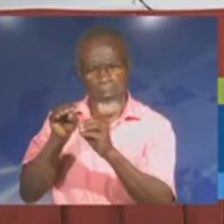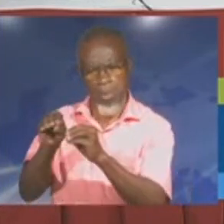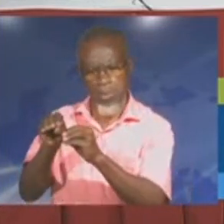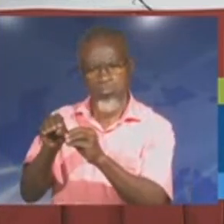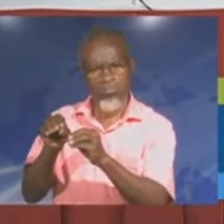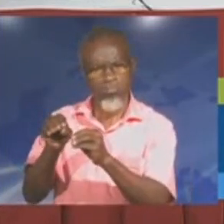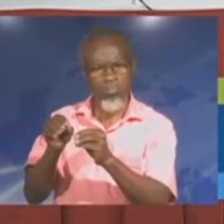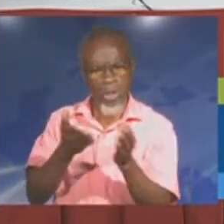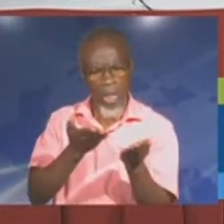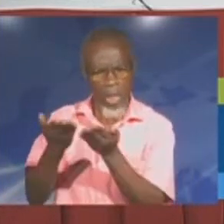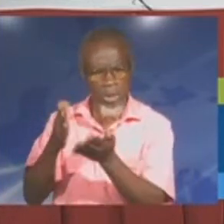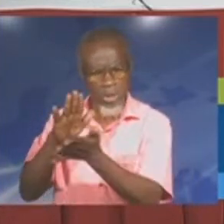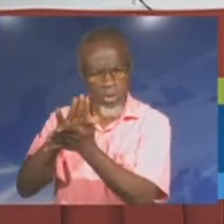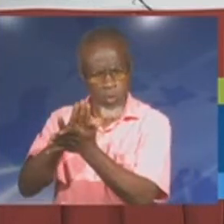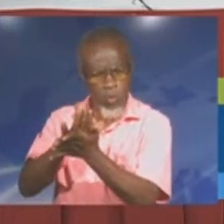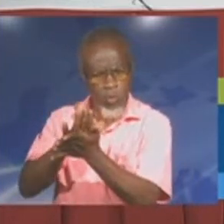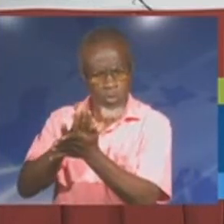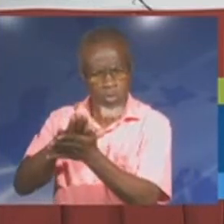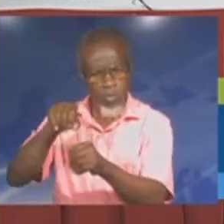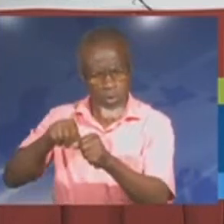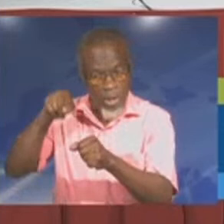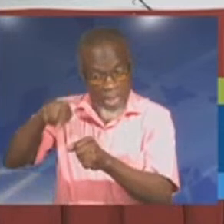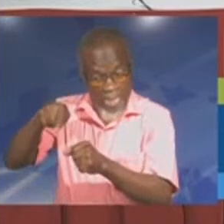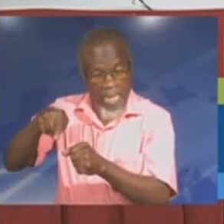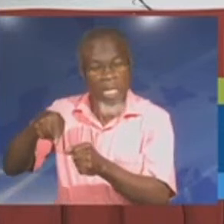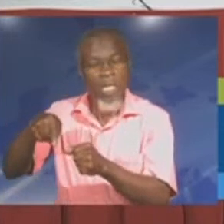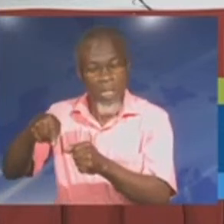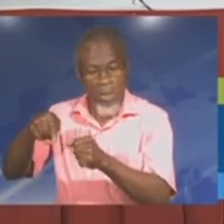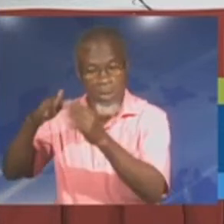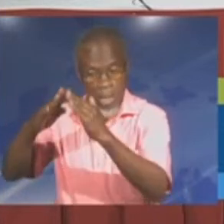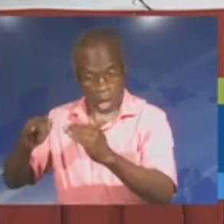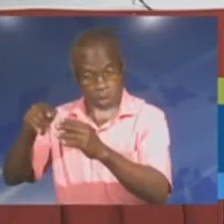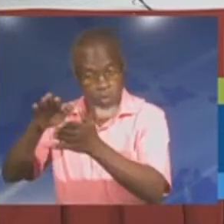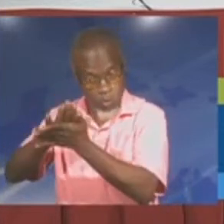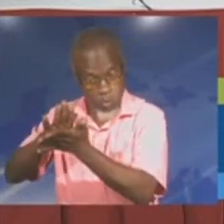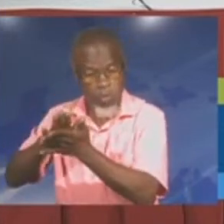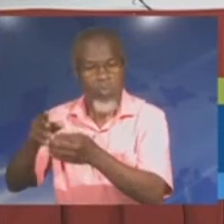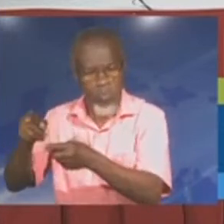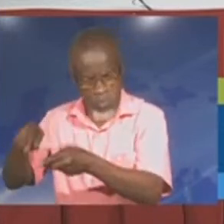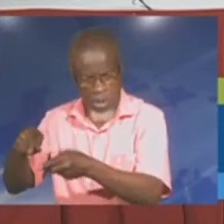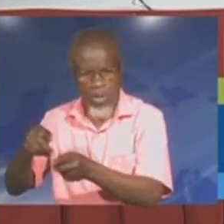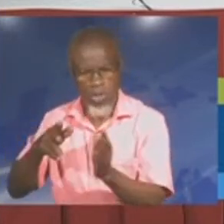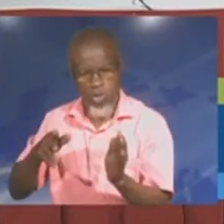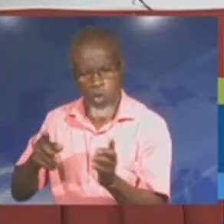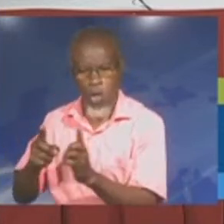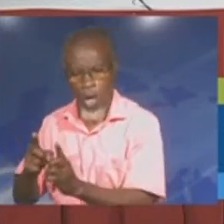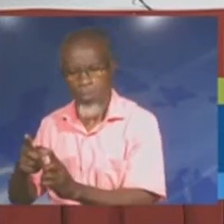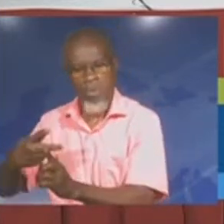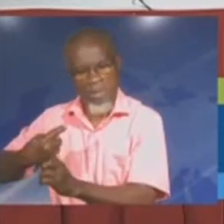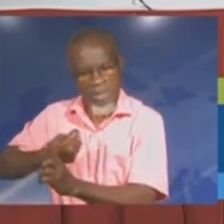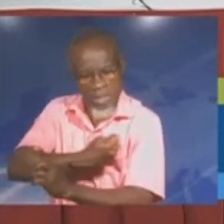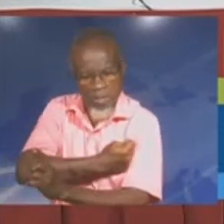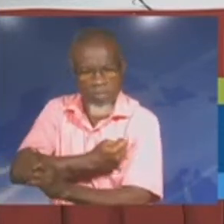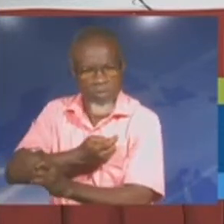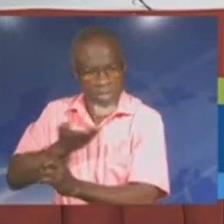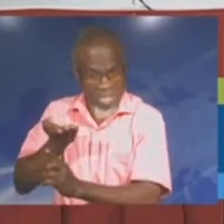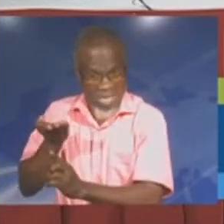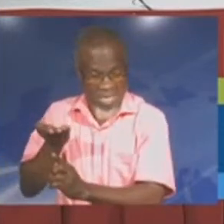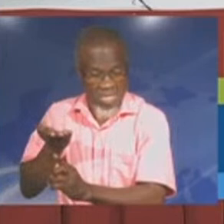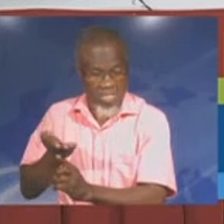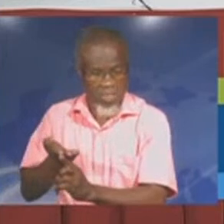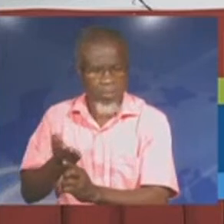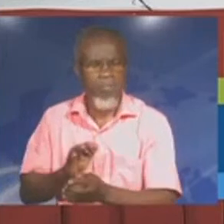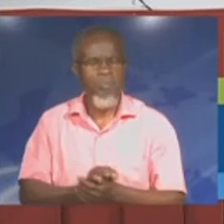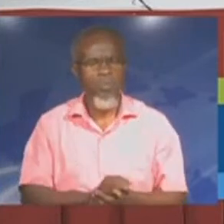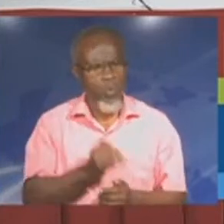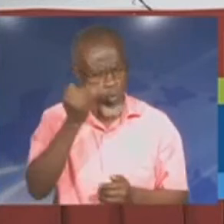this something that can be considered? And we know that there's no cost for the vaccines that